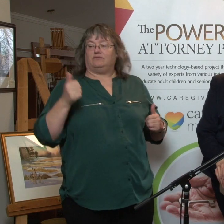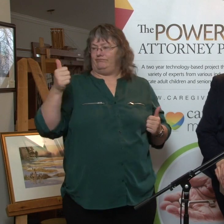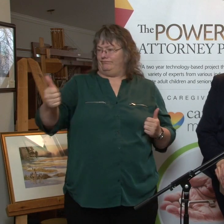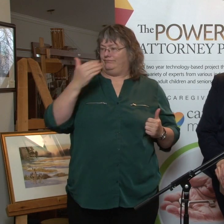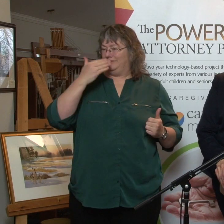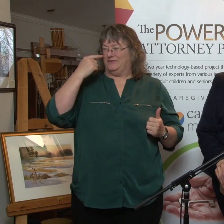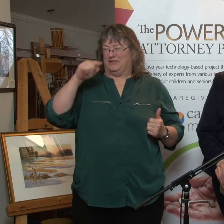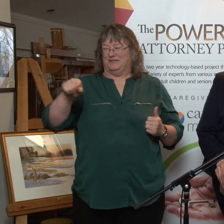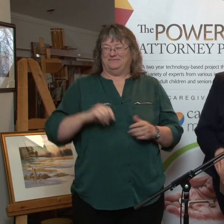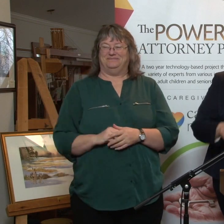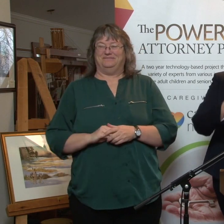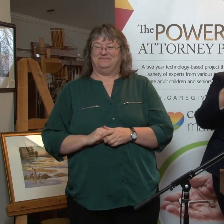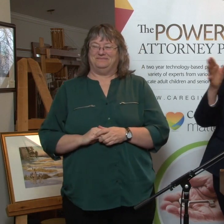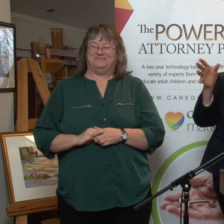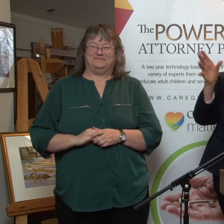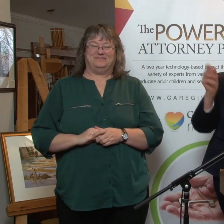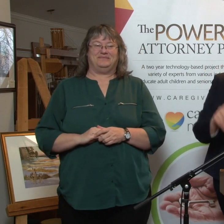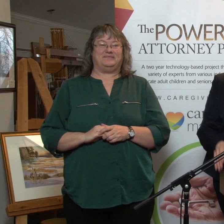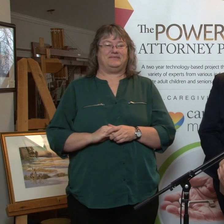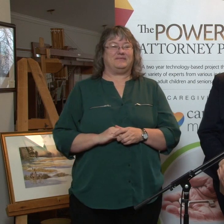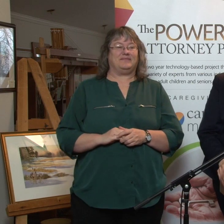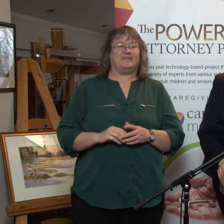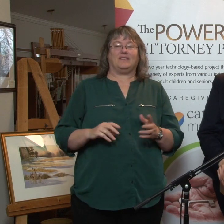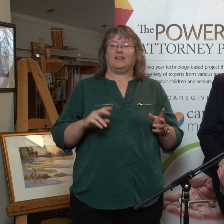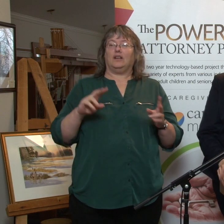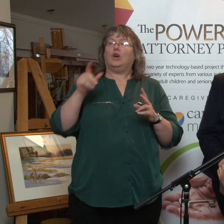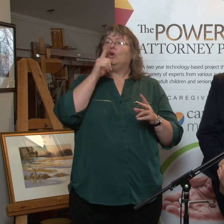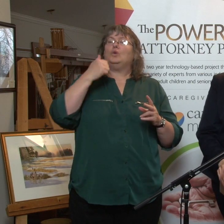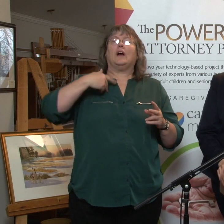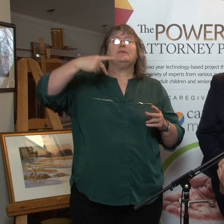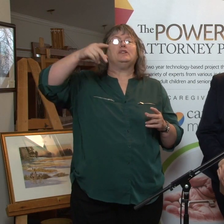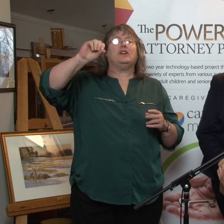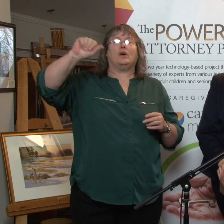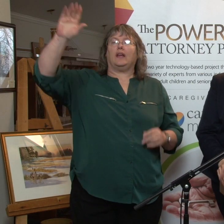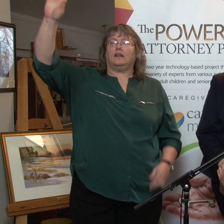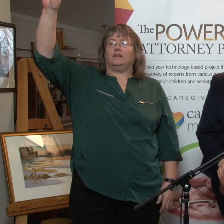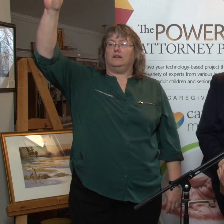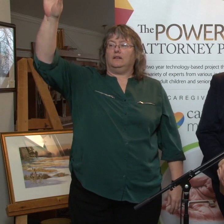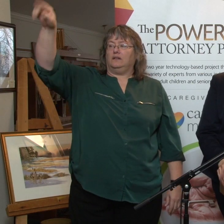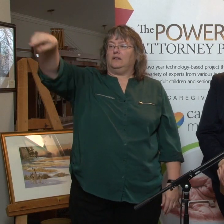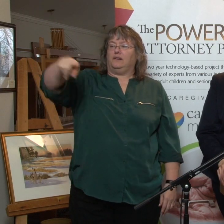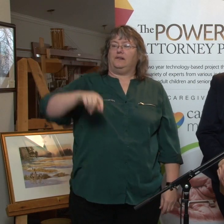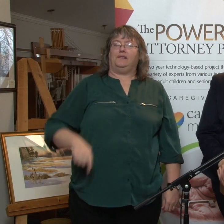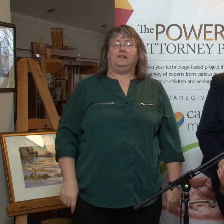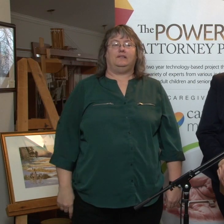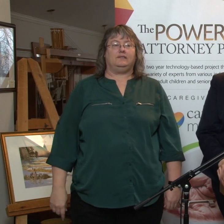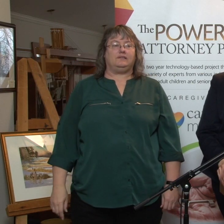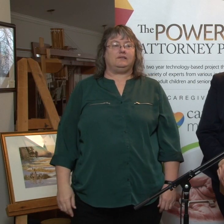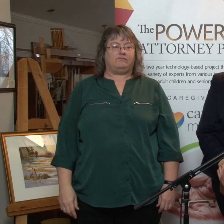you. Can I just look around and say who's got a power of attorney in the group?